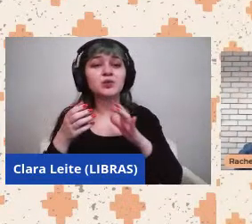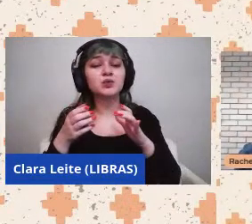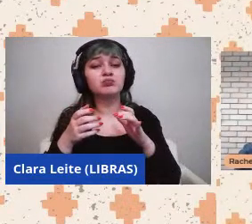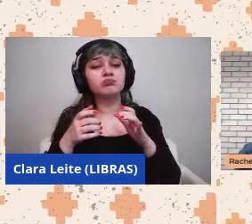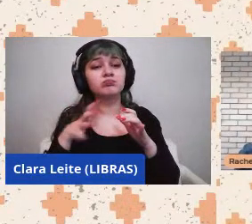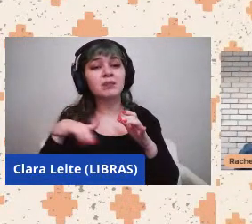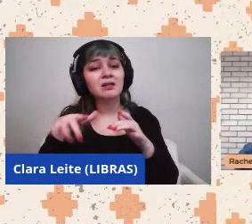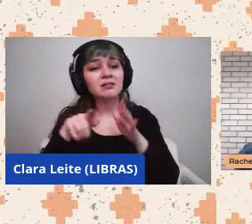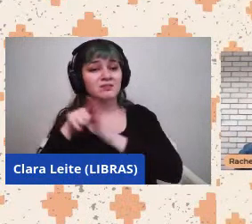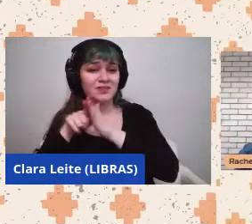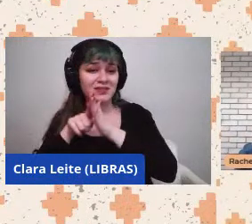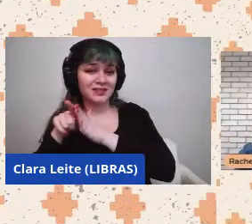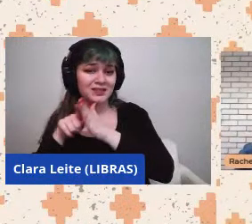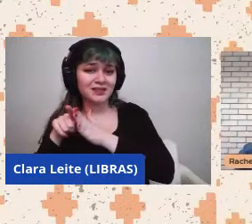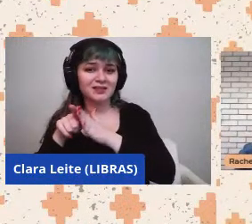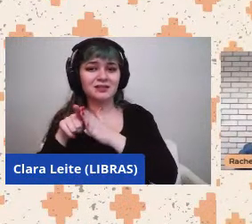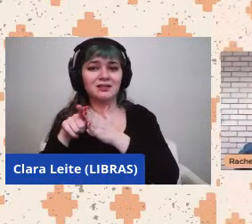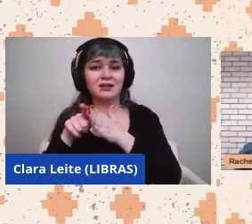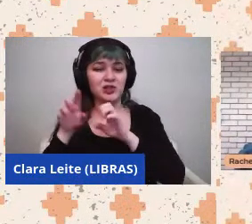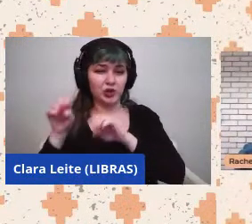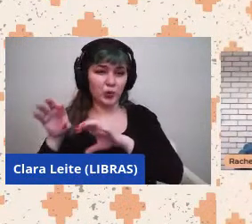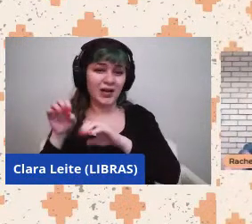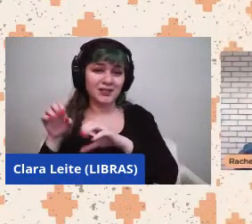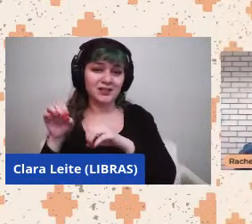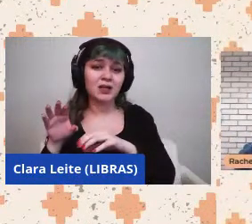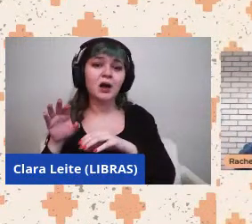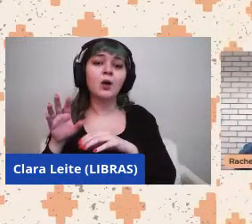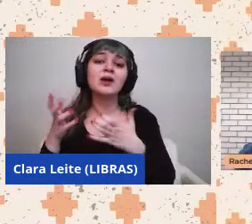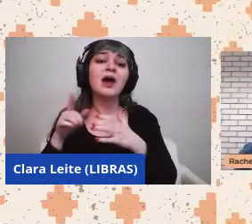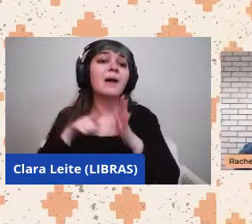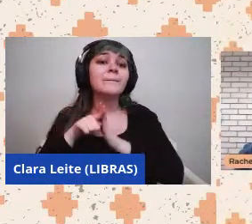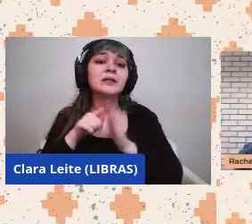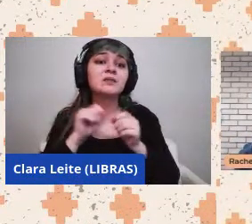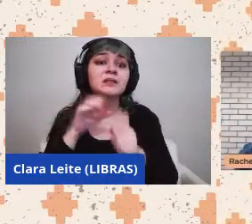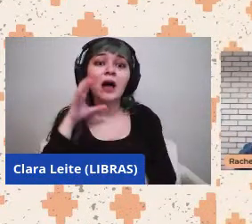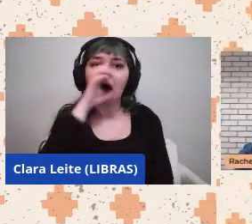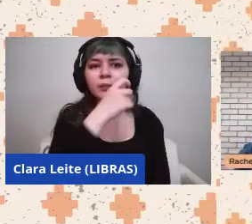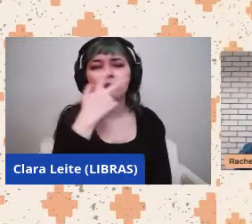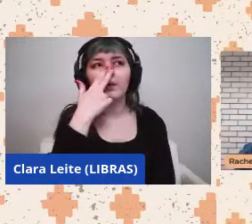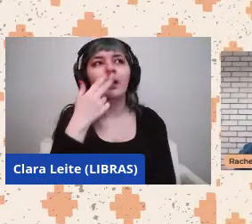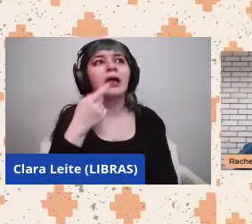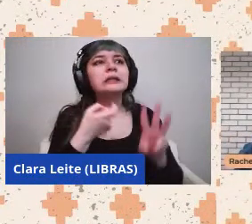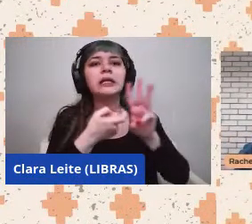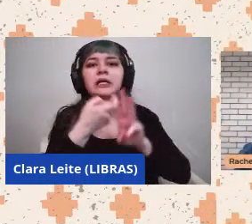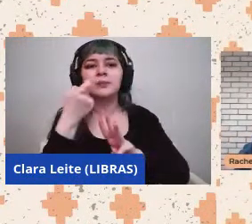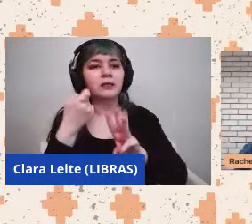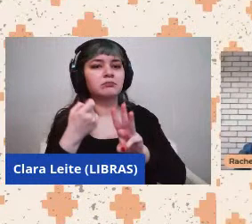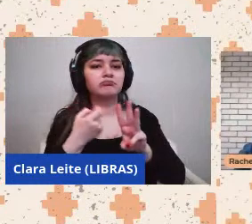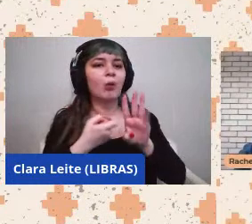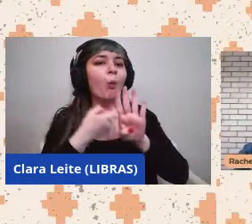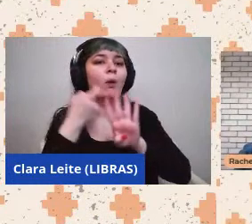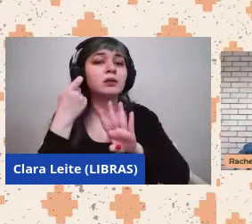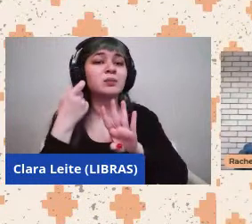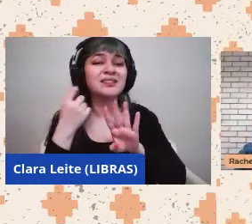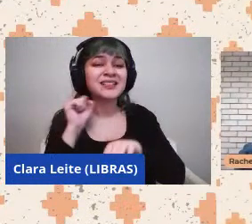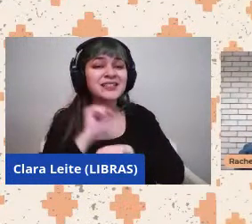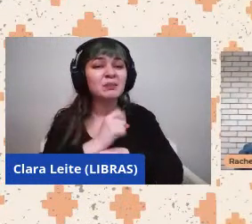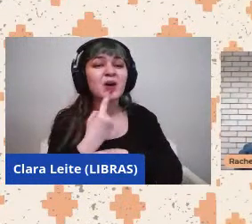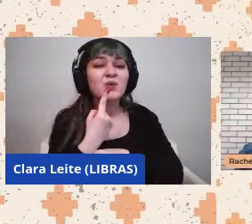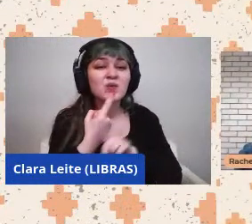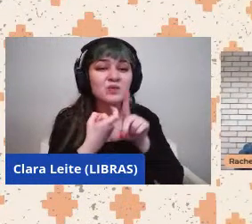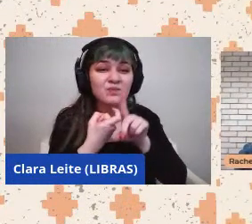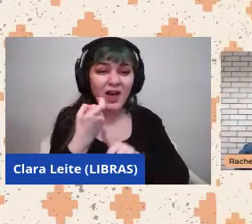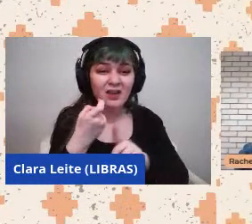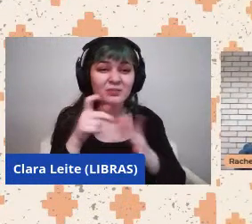want research done quite quickly, in, say, 3 or 4 months. And if you have to wait for a whole month of that to wait for your